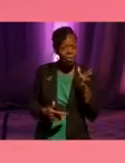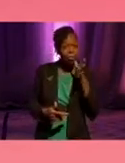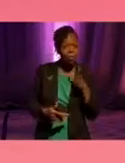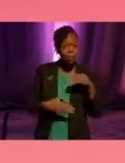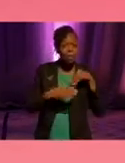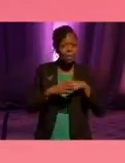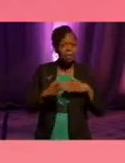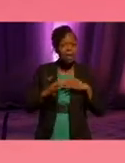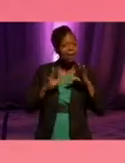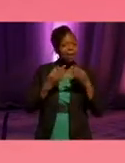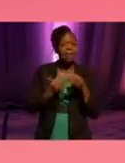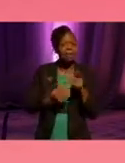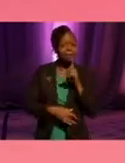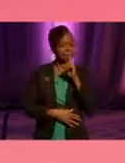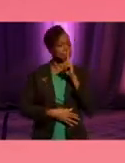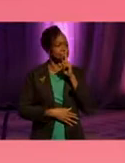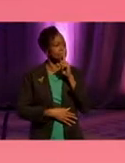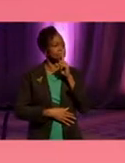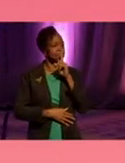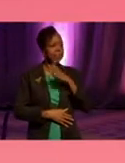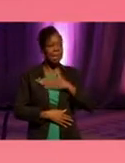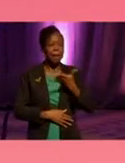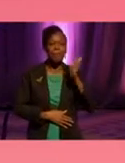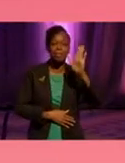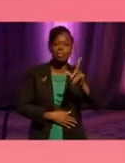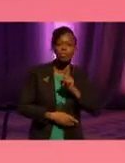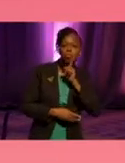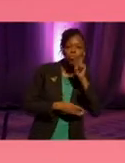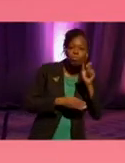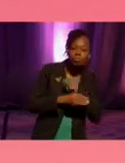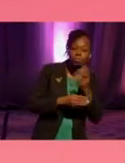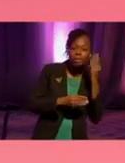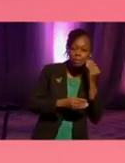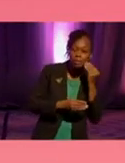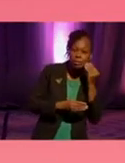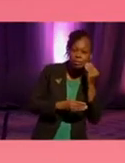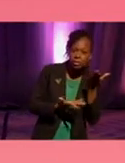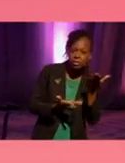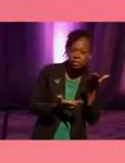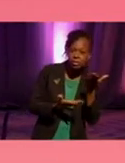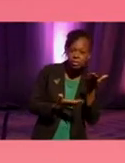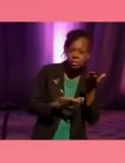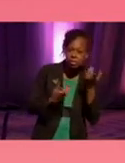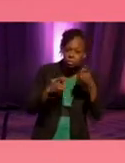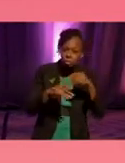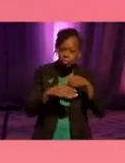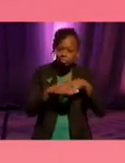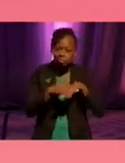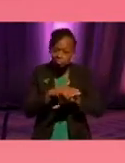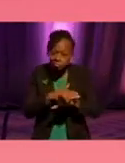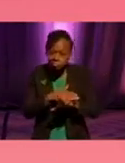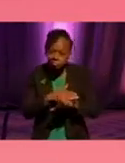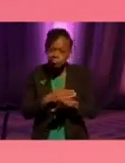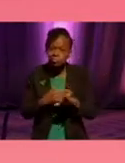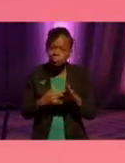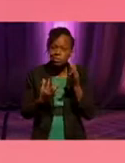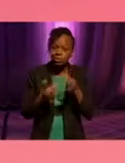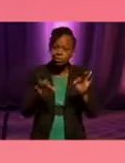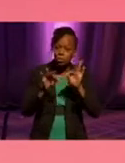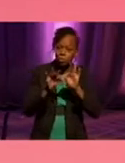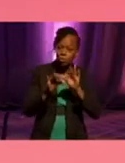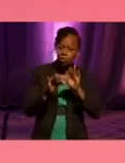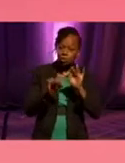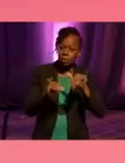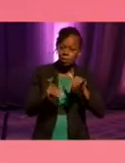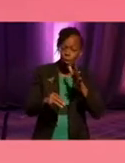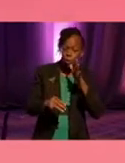hadn't shared what their true experiences were like. And so it's important that when women around us who are